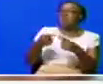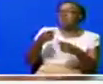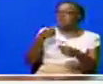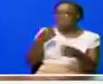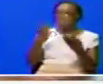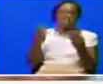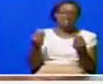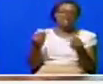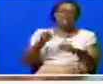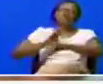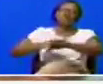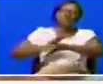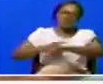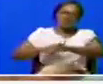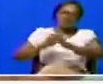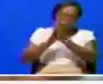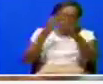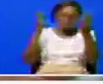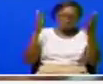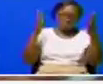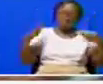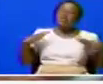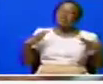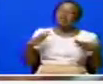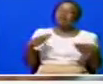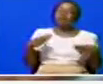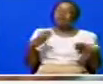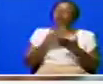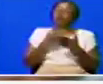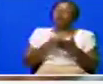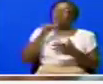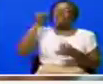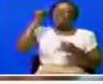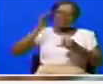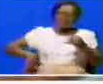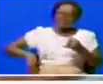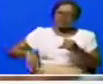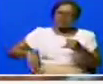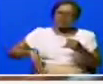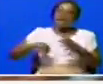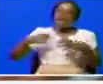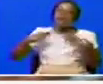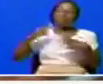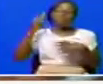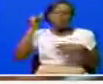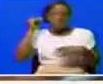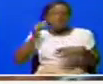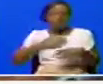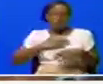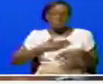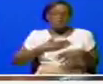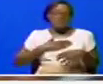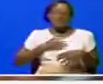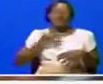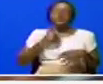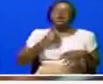very commendable. People, we definitely were not the last, and people listened to us. We